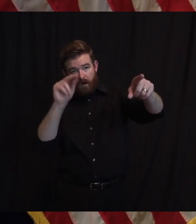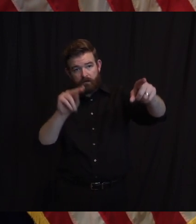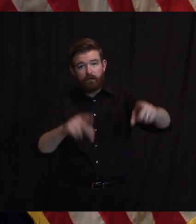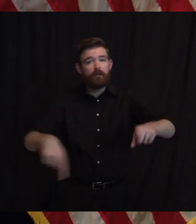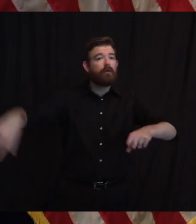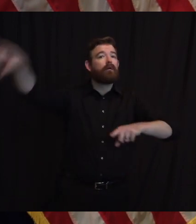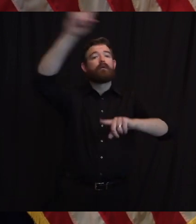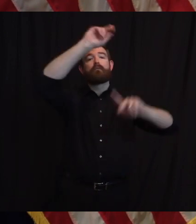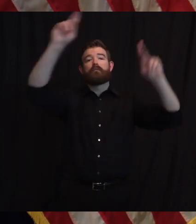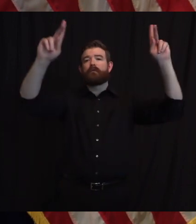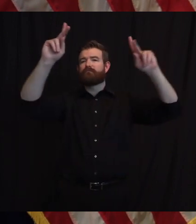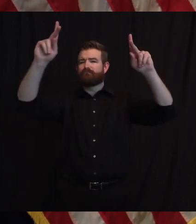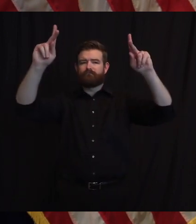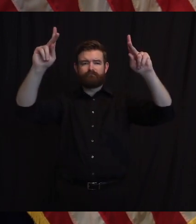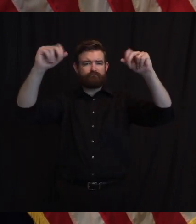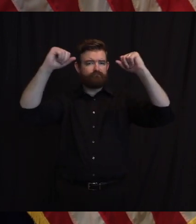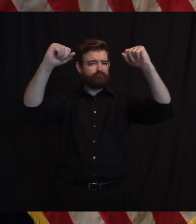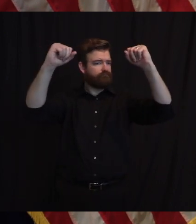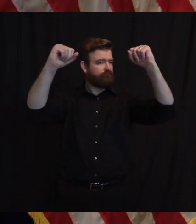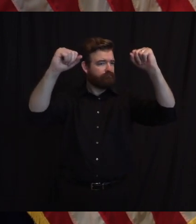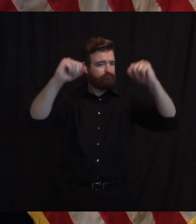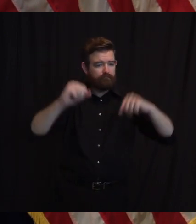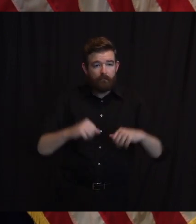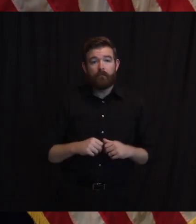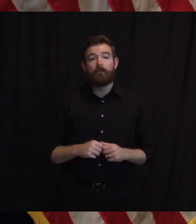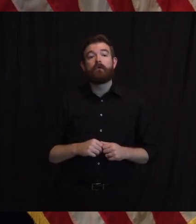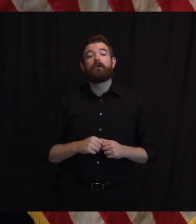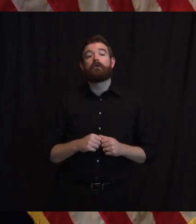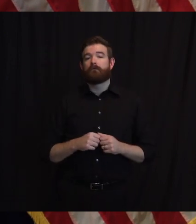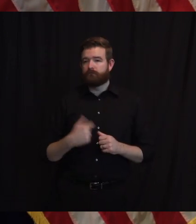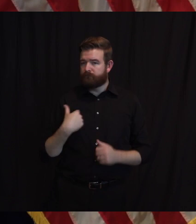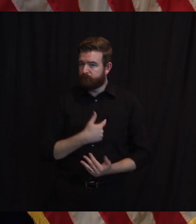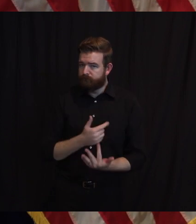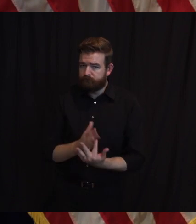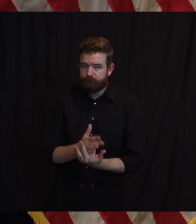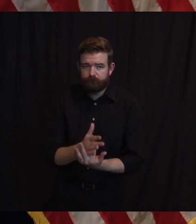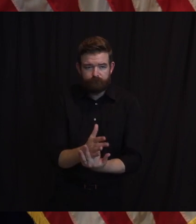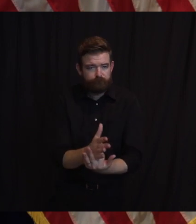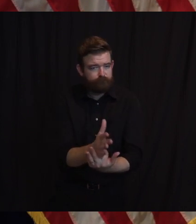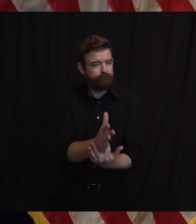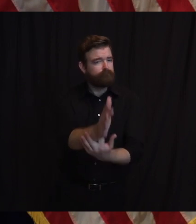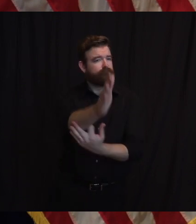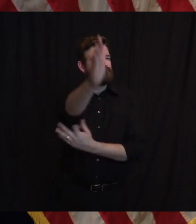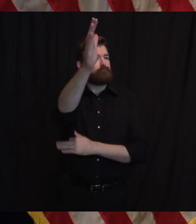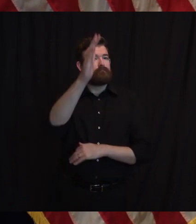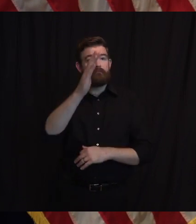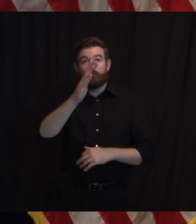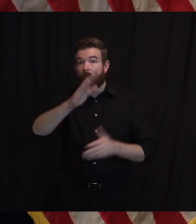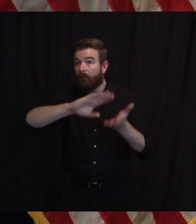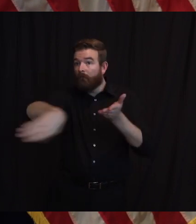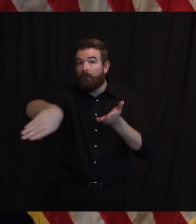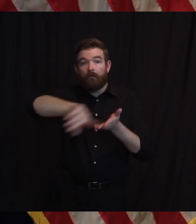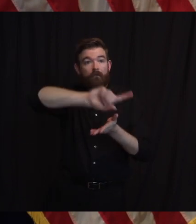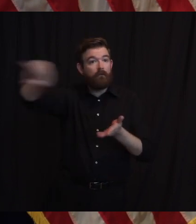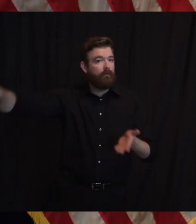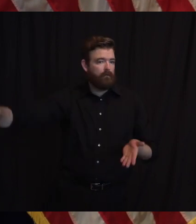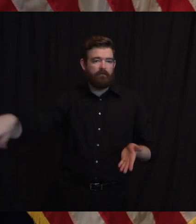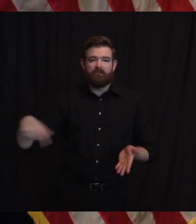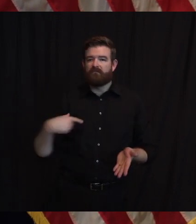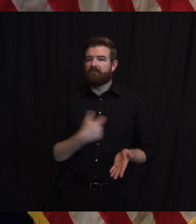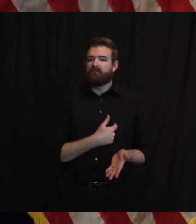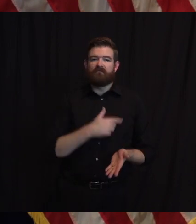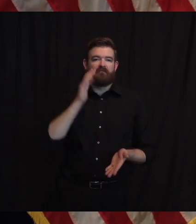been extraordinary. We're getting through this. We wouldn't be where we are without you. We will